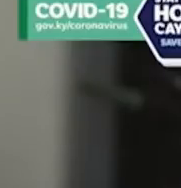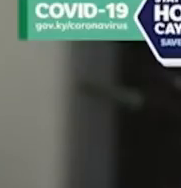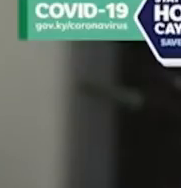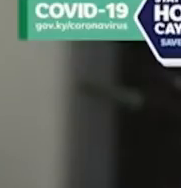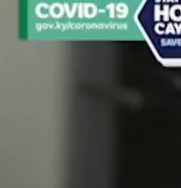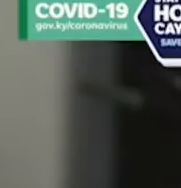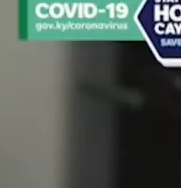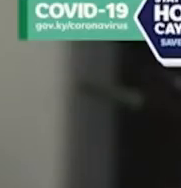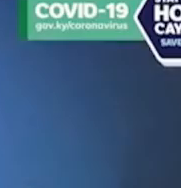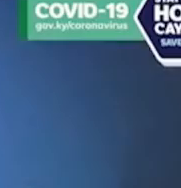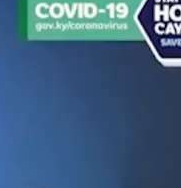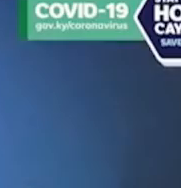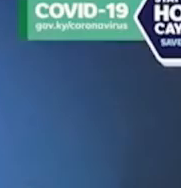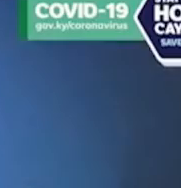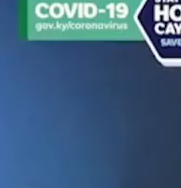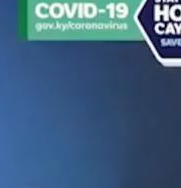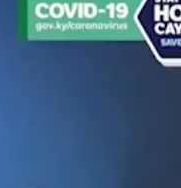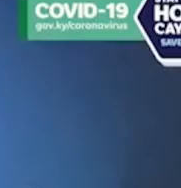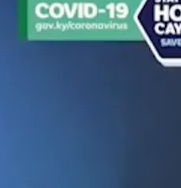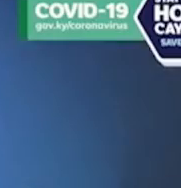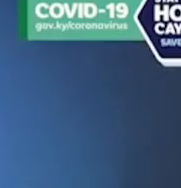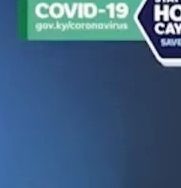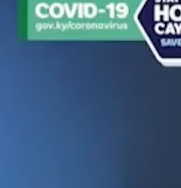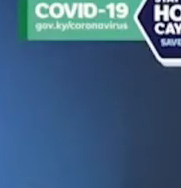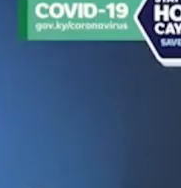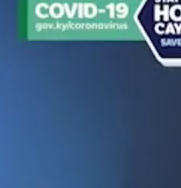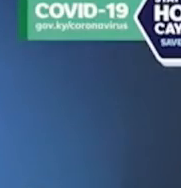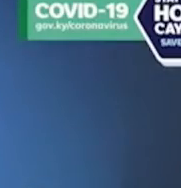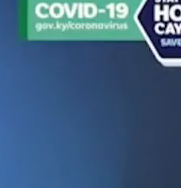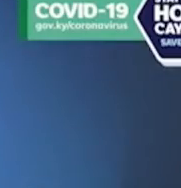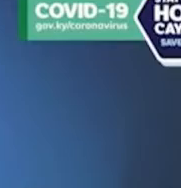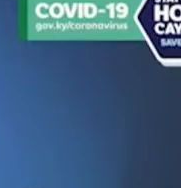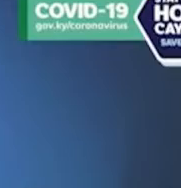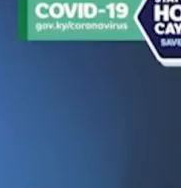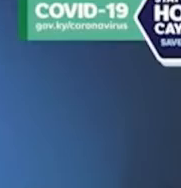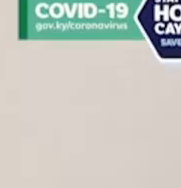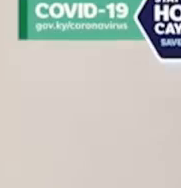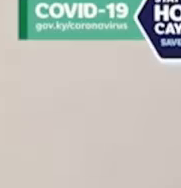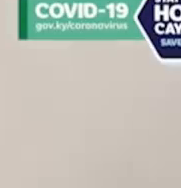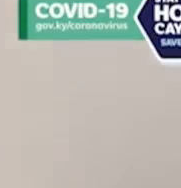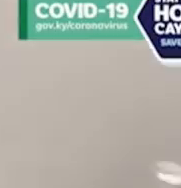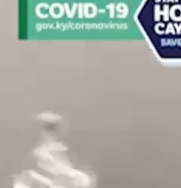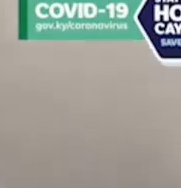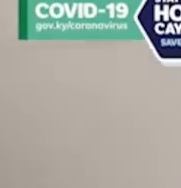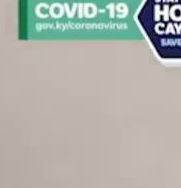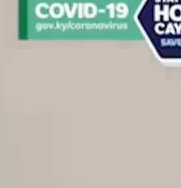who do you stay home for? I stay home for my fans.